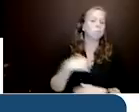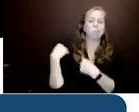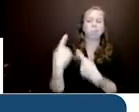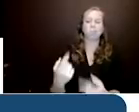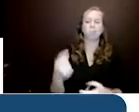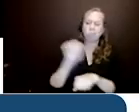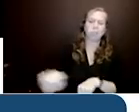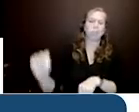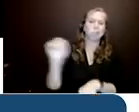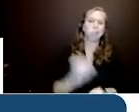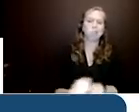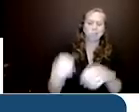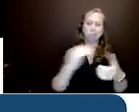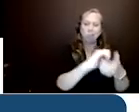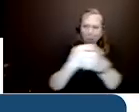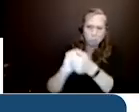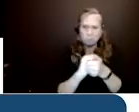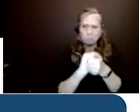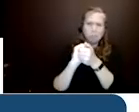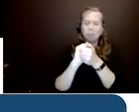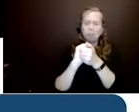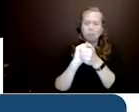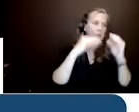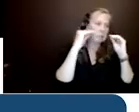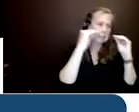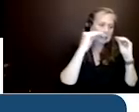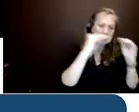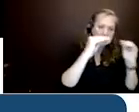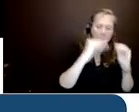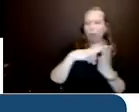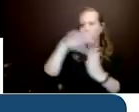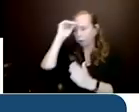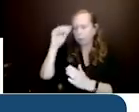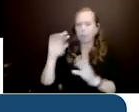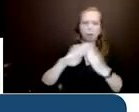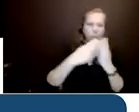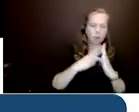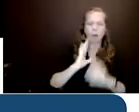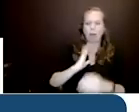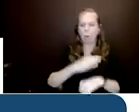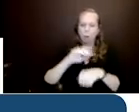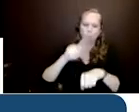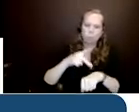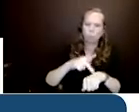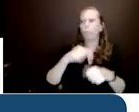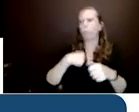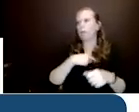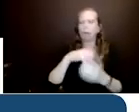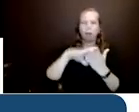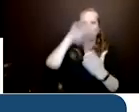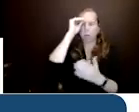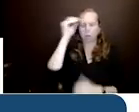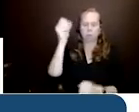and collaboratively with the teaching and learning community, our principals. We've learned a great deal, as Ms.